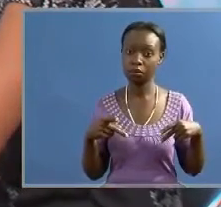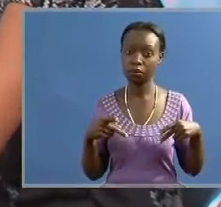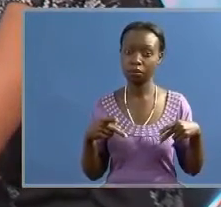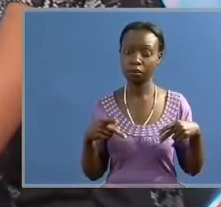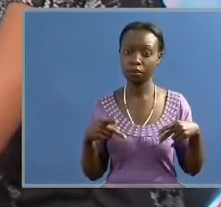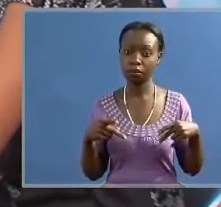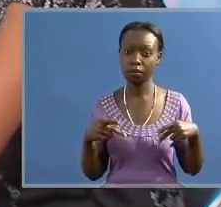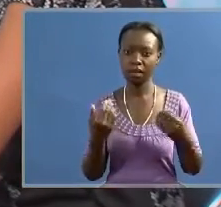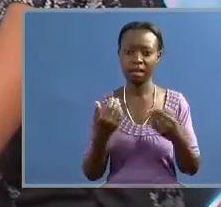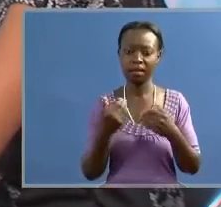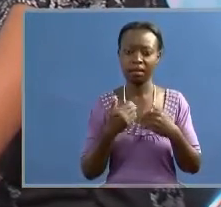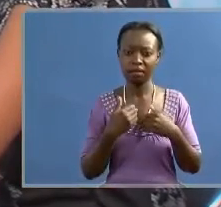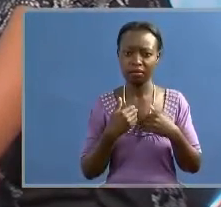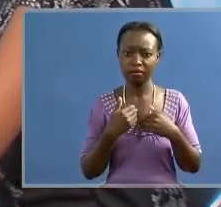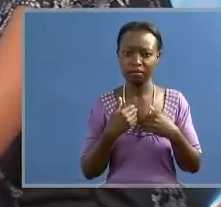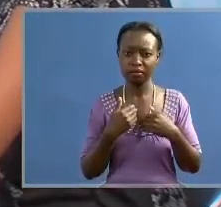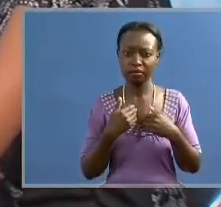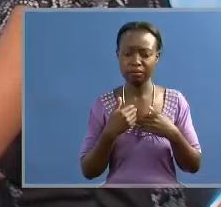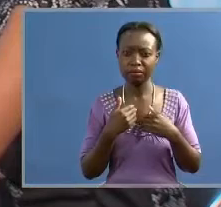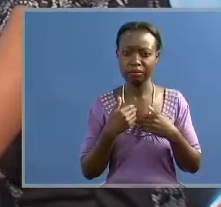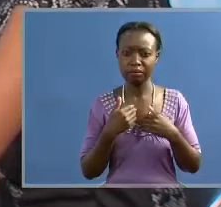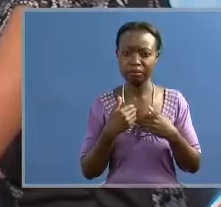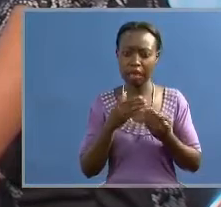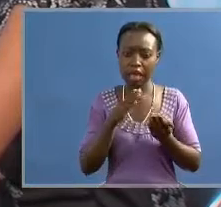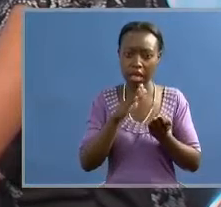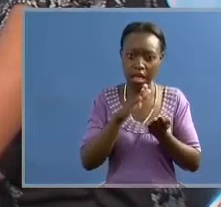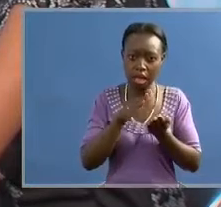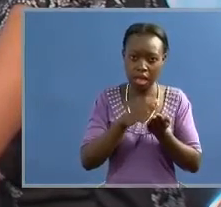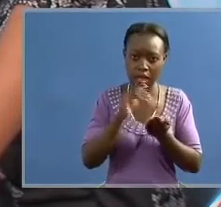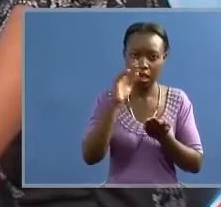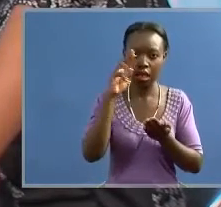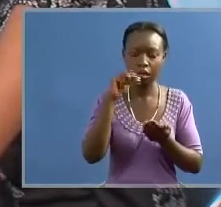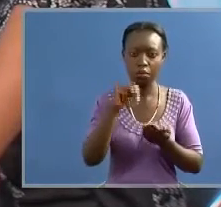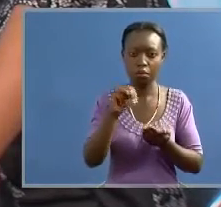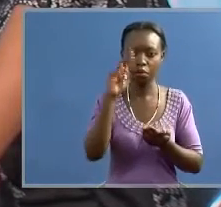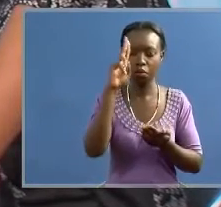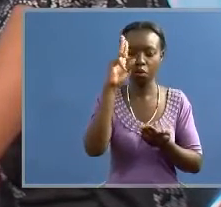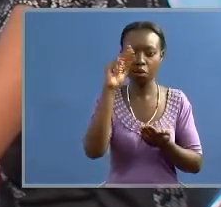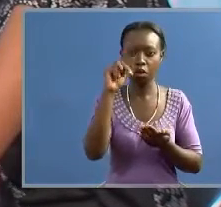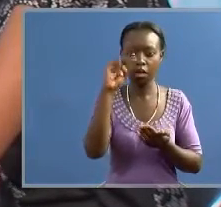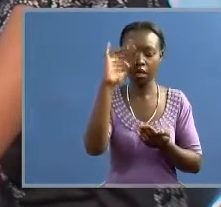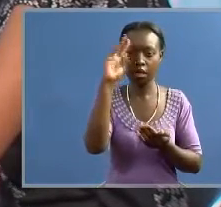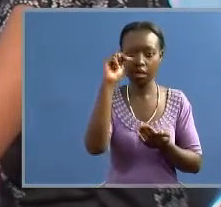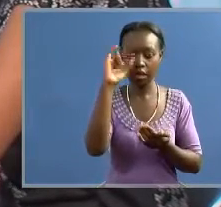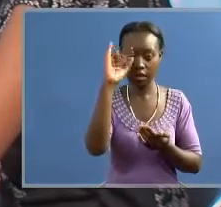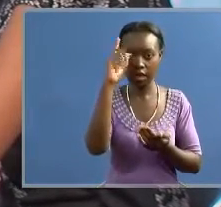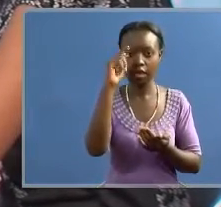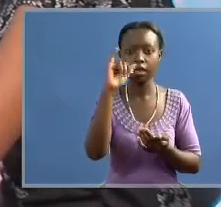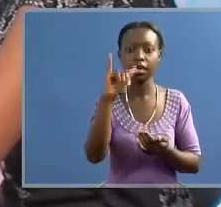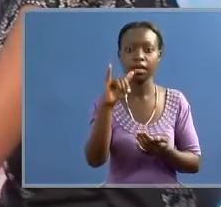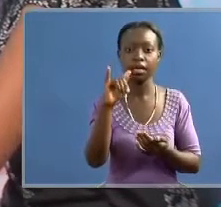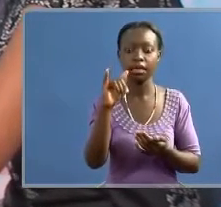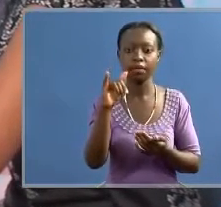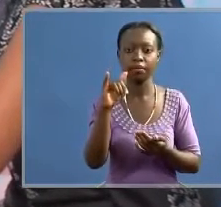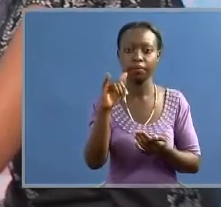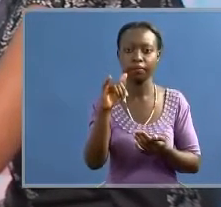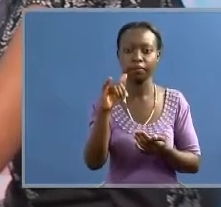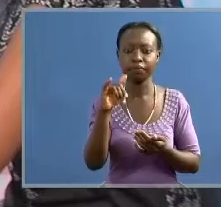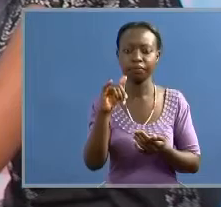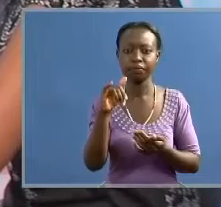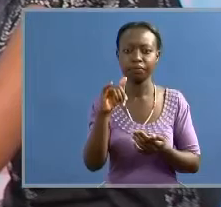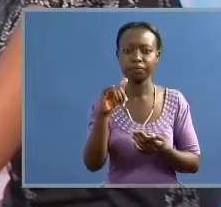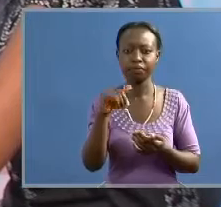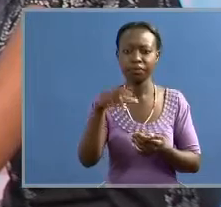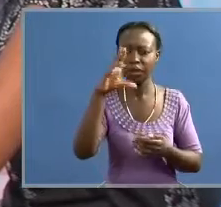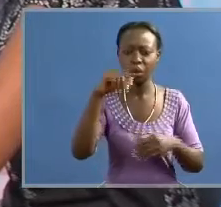have waning immunity. Right. So their immune system is started to wane. Is not